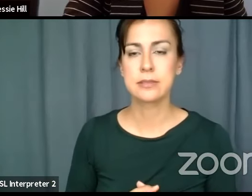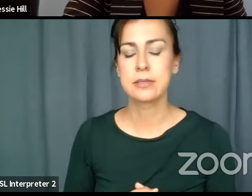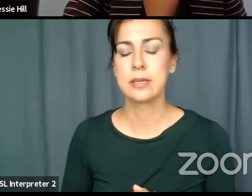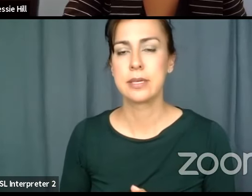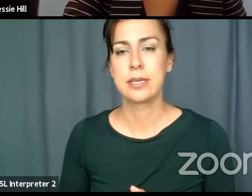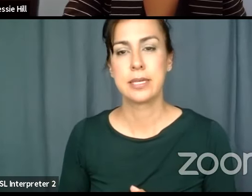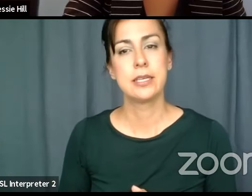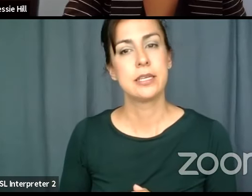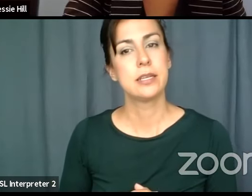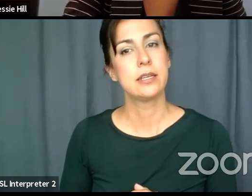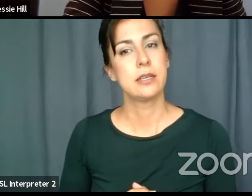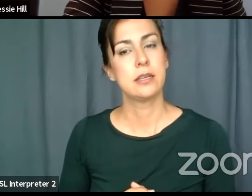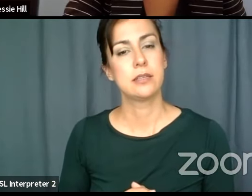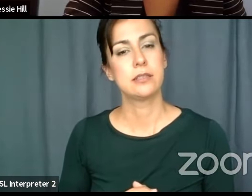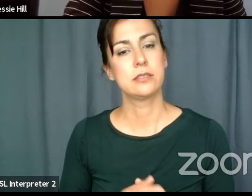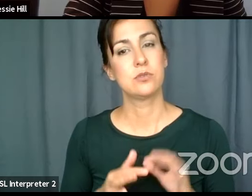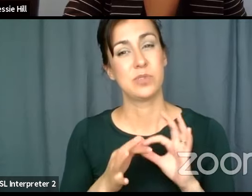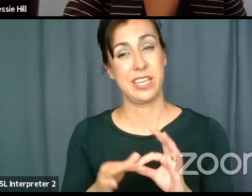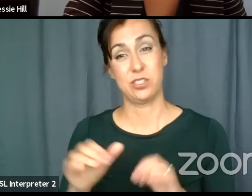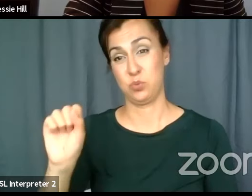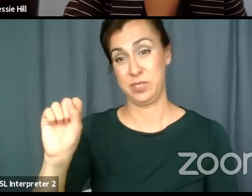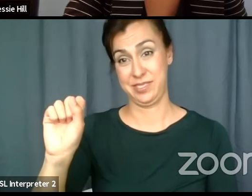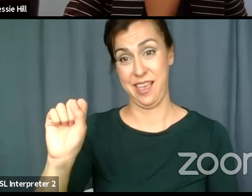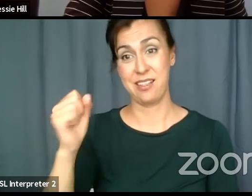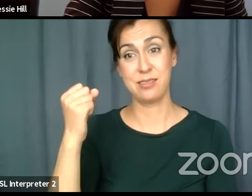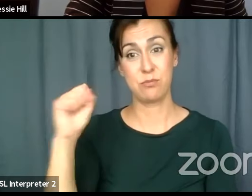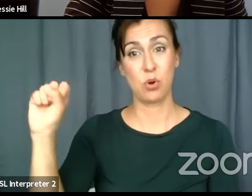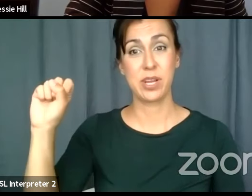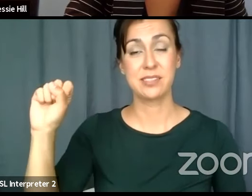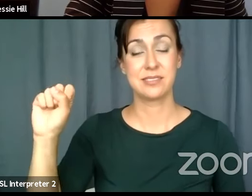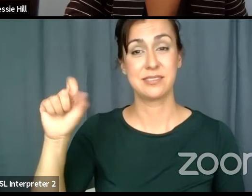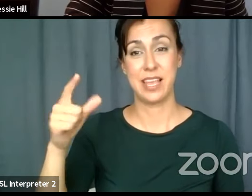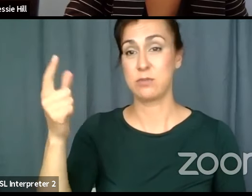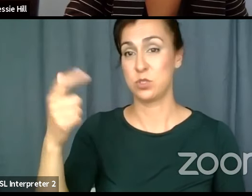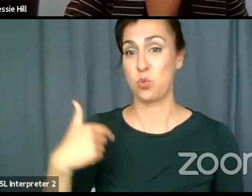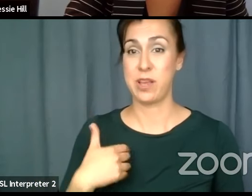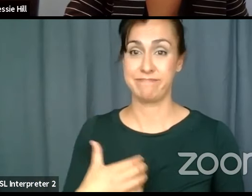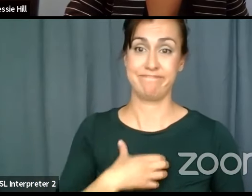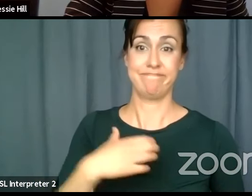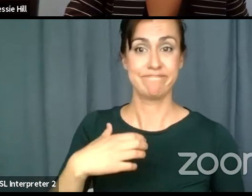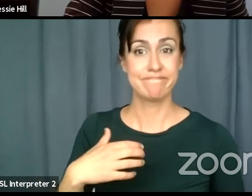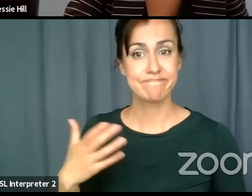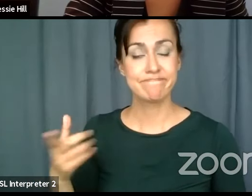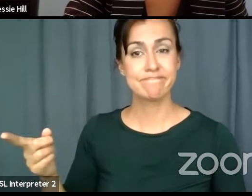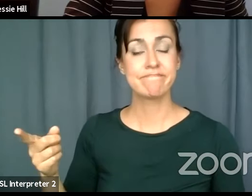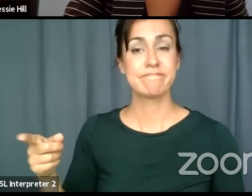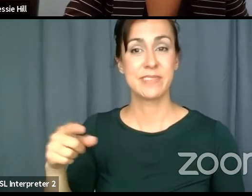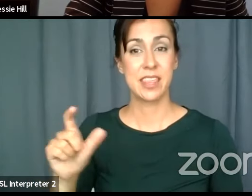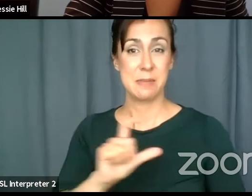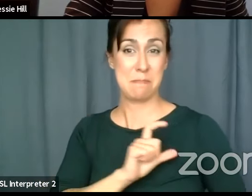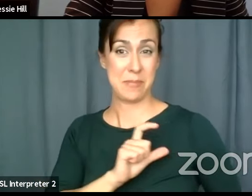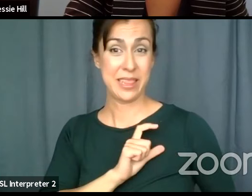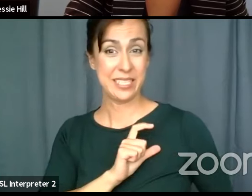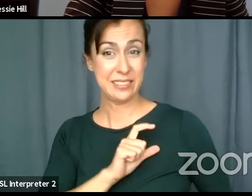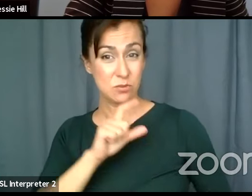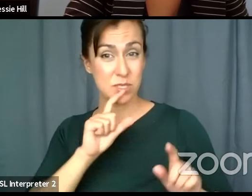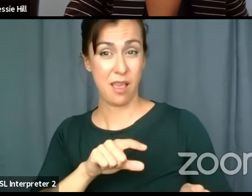particularly with regards to the Seattle protests, that was one of the claims, not only an that what the police were doing